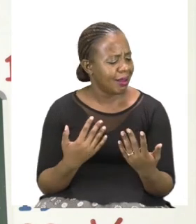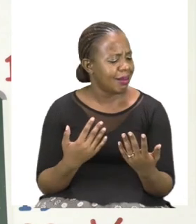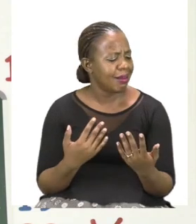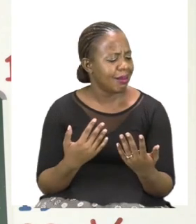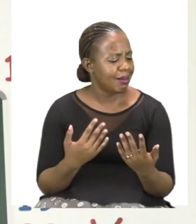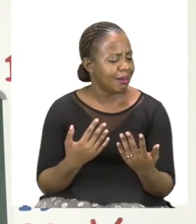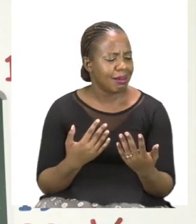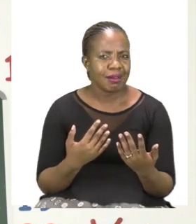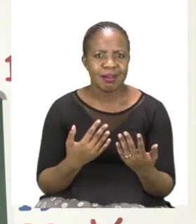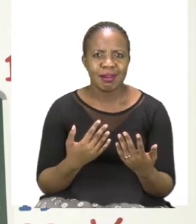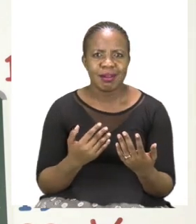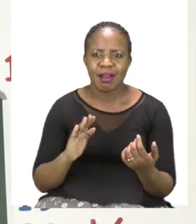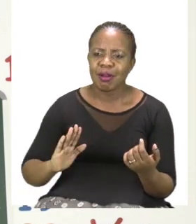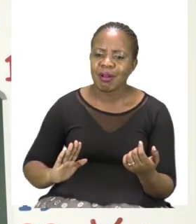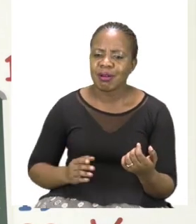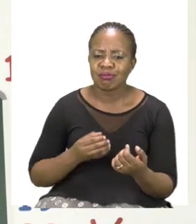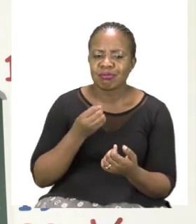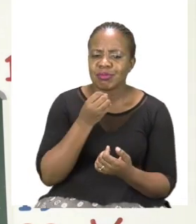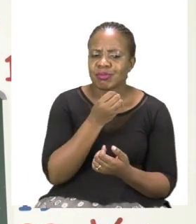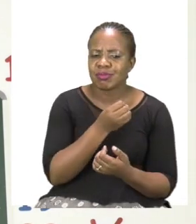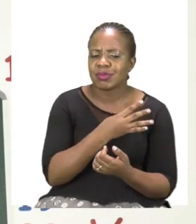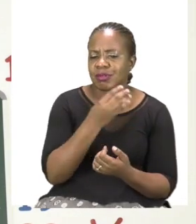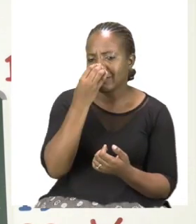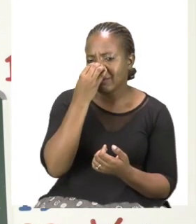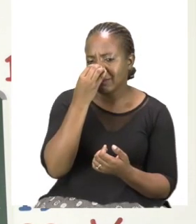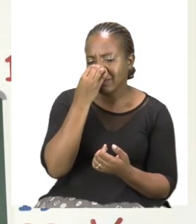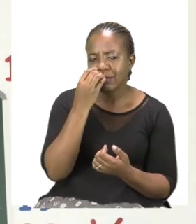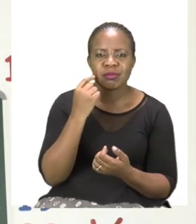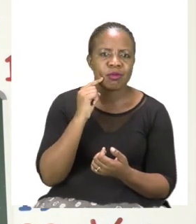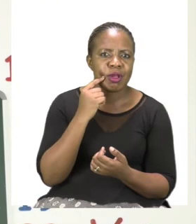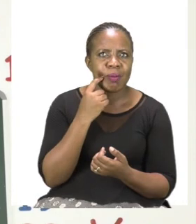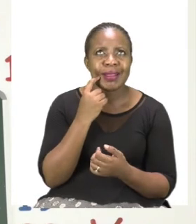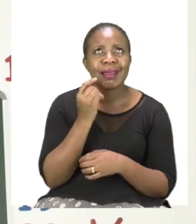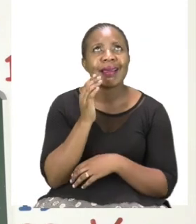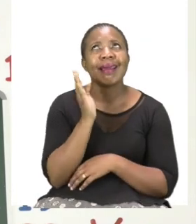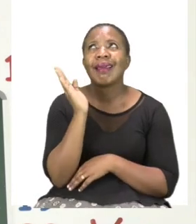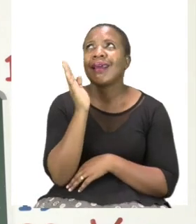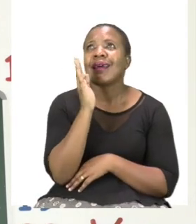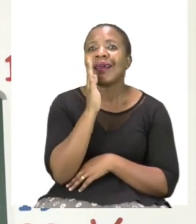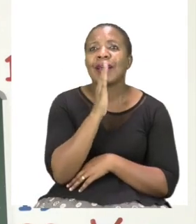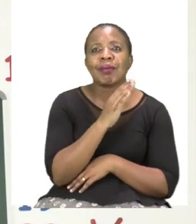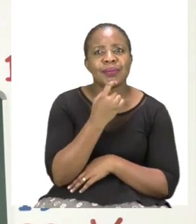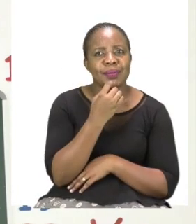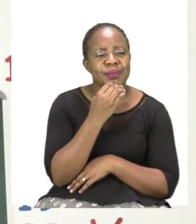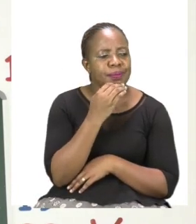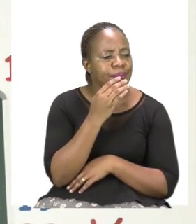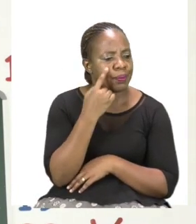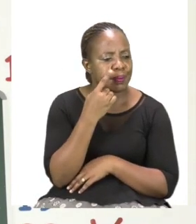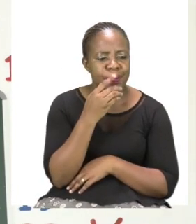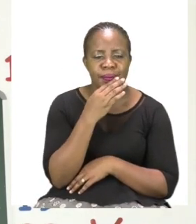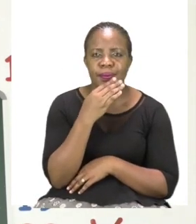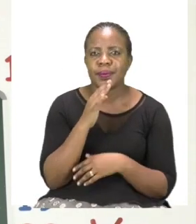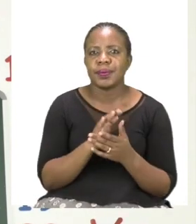to give Sashi a sweet and I have not seen him the whole day. There he is! Zashi, would